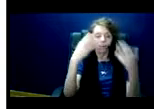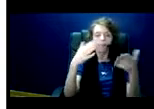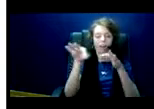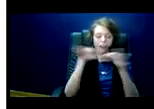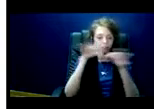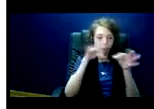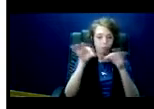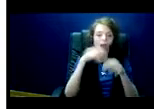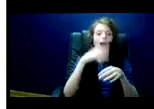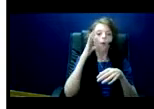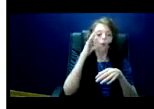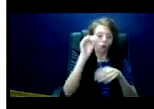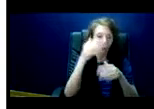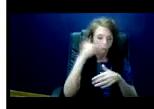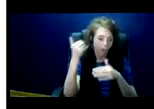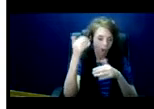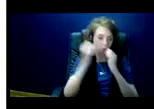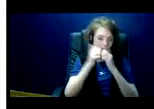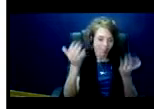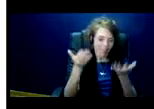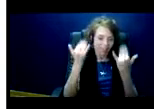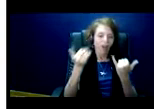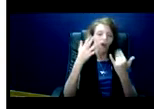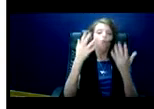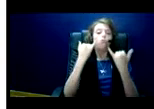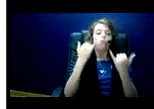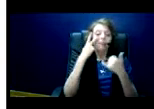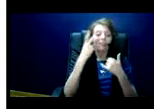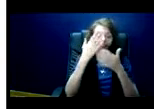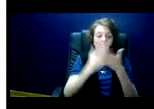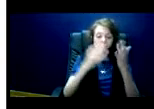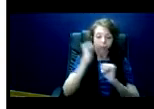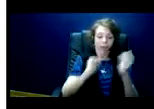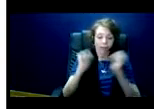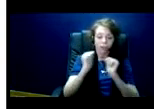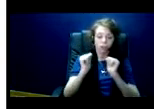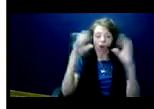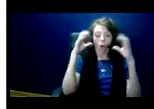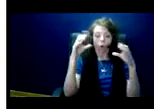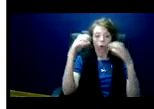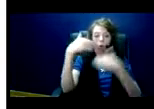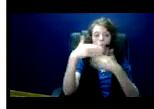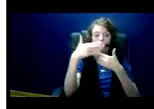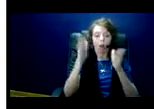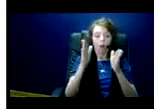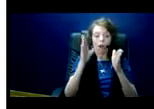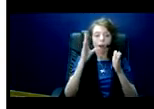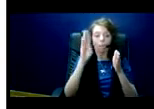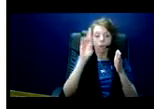I will do better on this one. Here you can see some actors are holding what look like bricks,